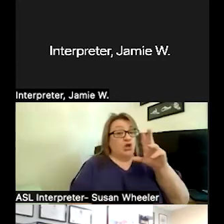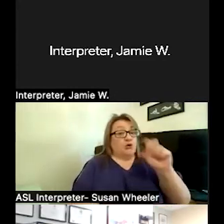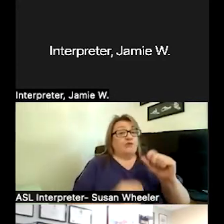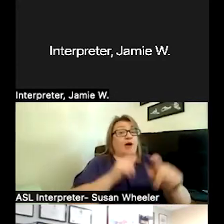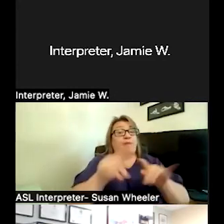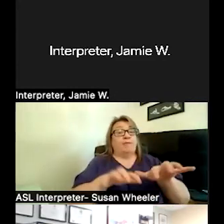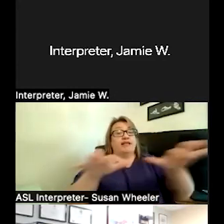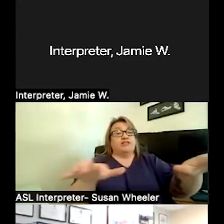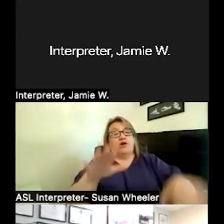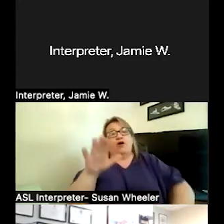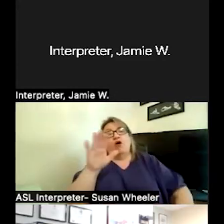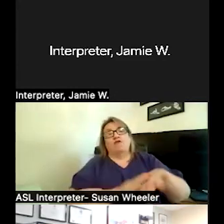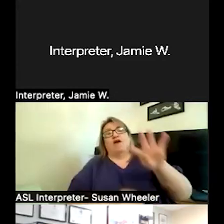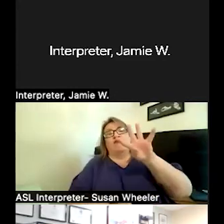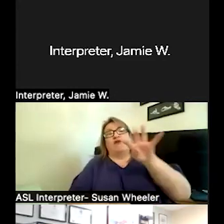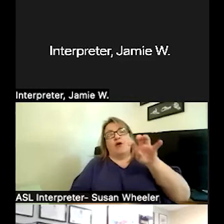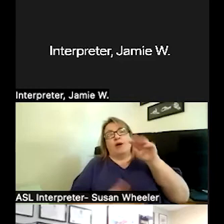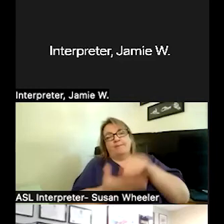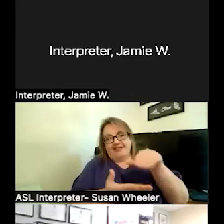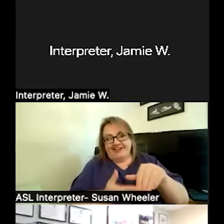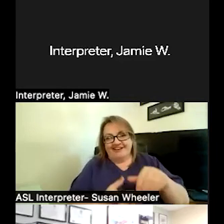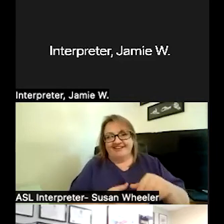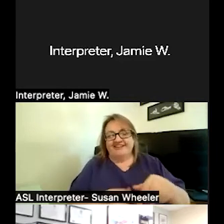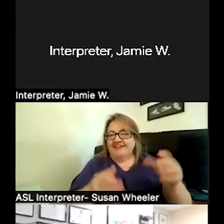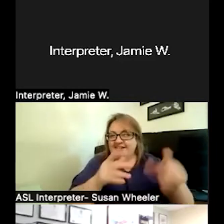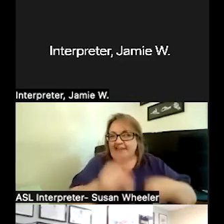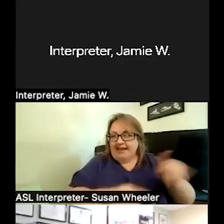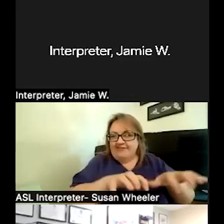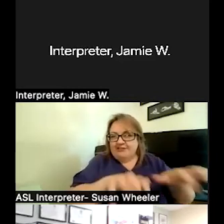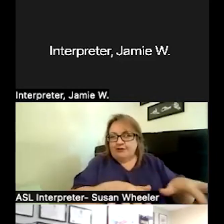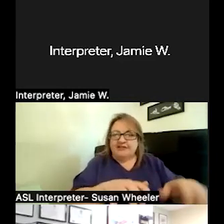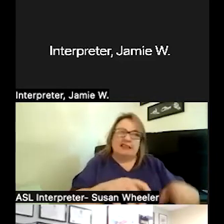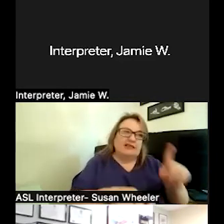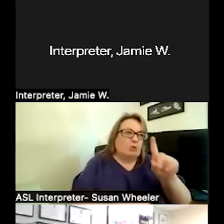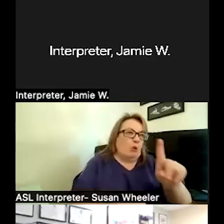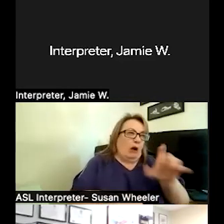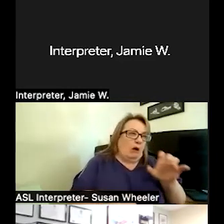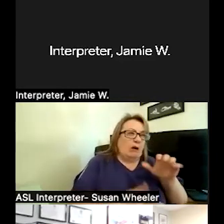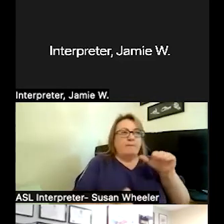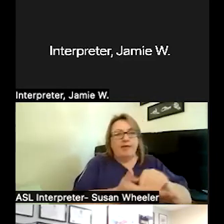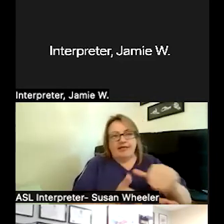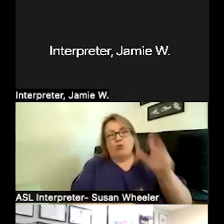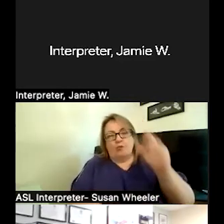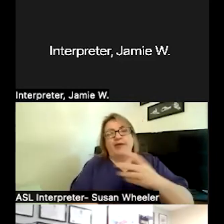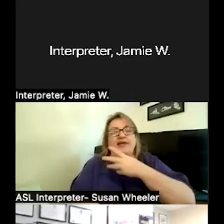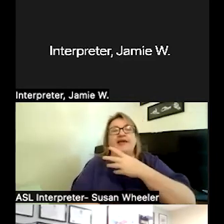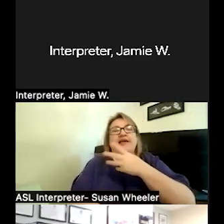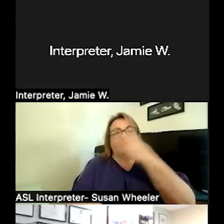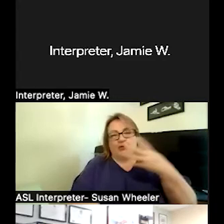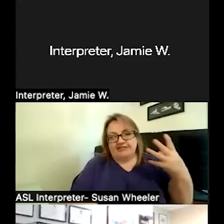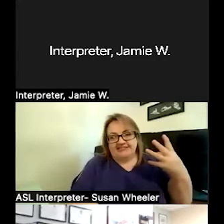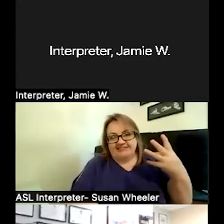over 400 million individuals. At least 100 million will be immigrants. So